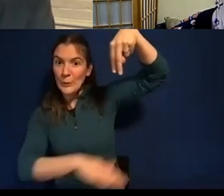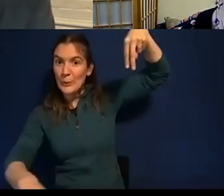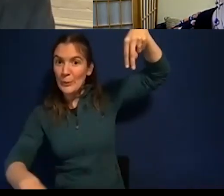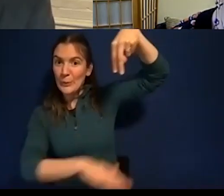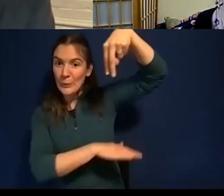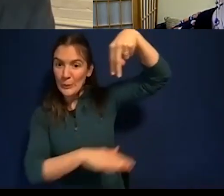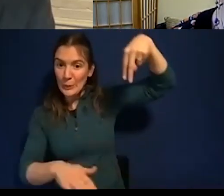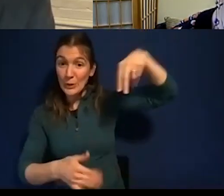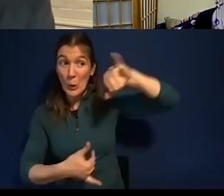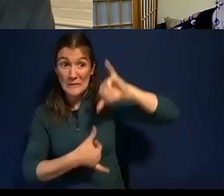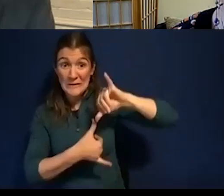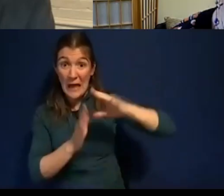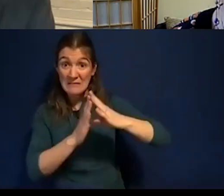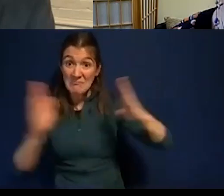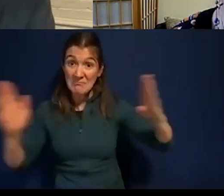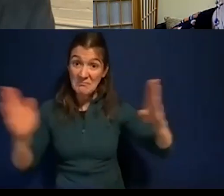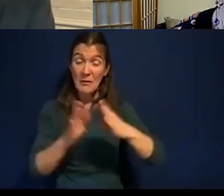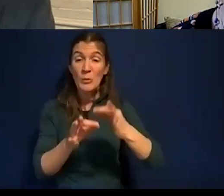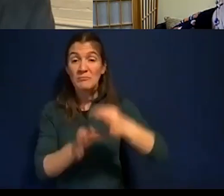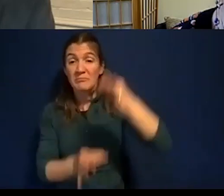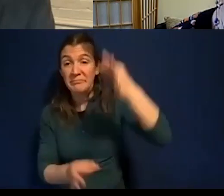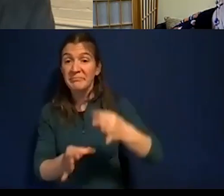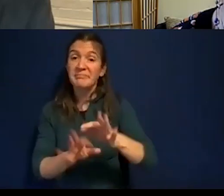other words, the dimension, the height and width